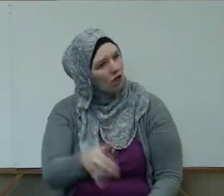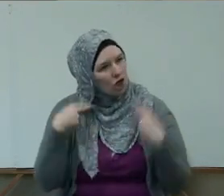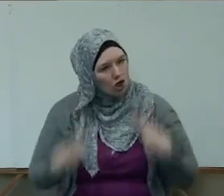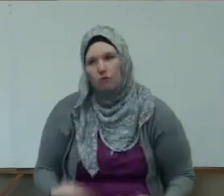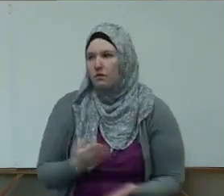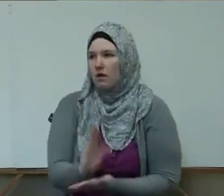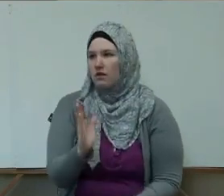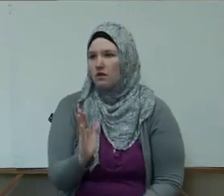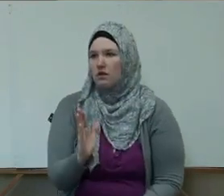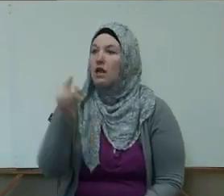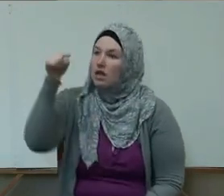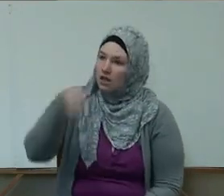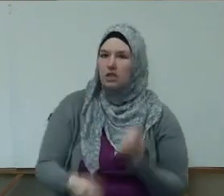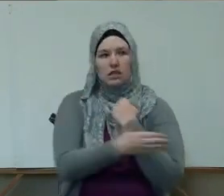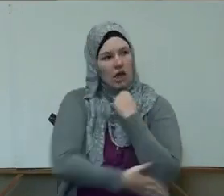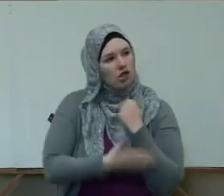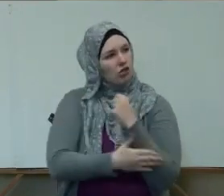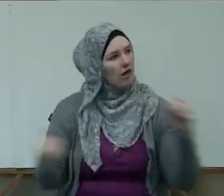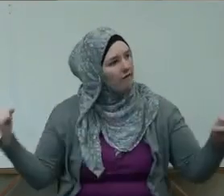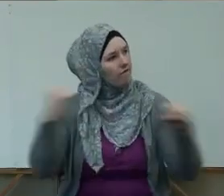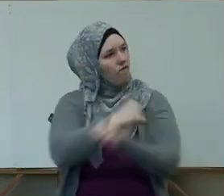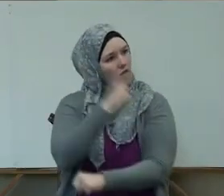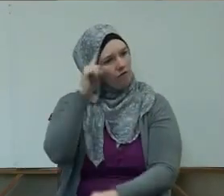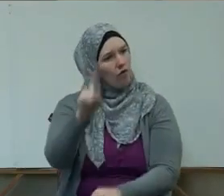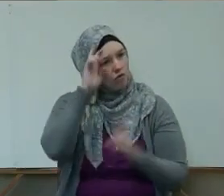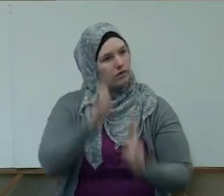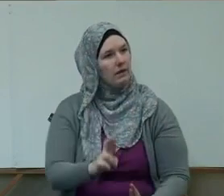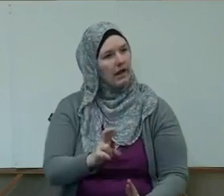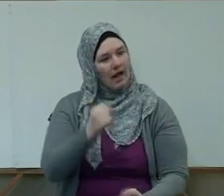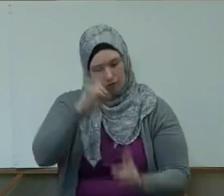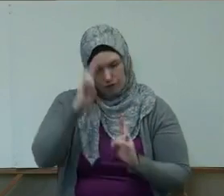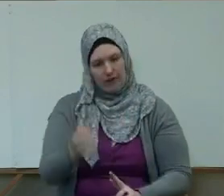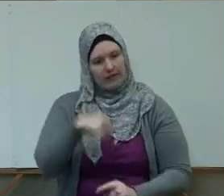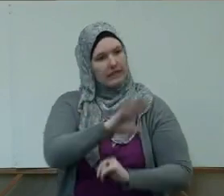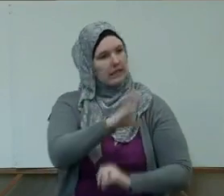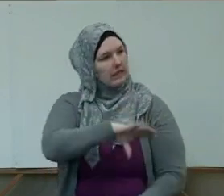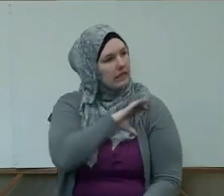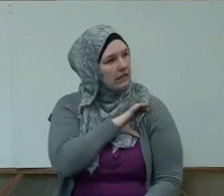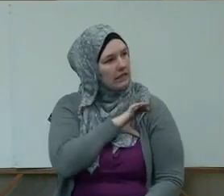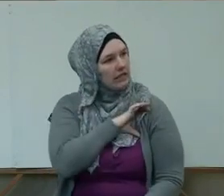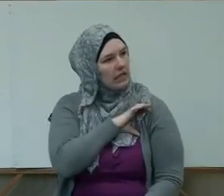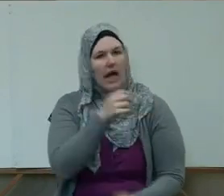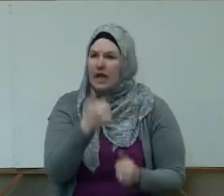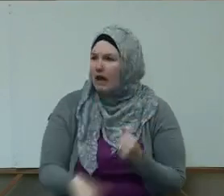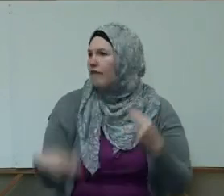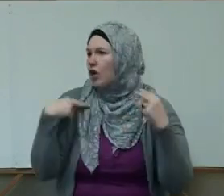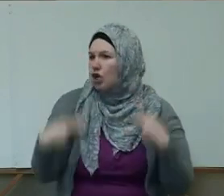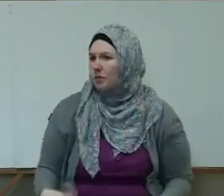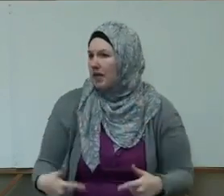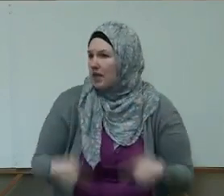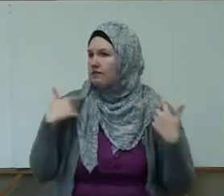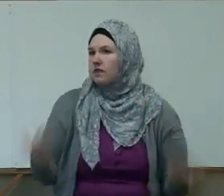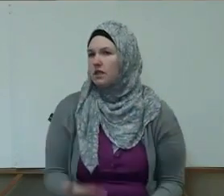country fought for its dignity and the dignity of its citizens and the dignity of every human being that lives